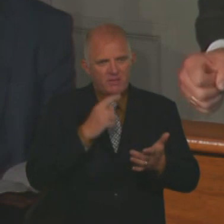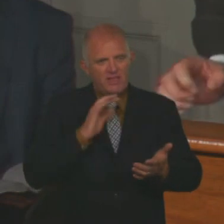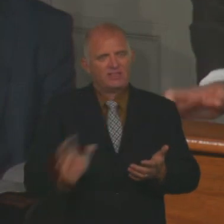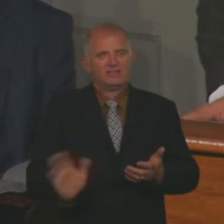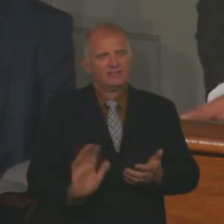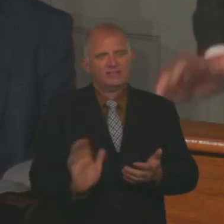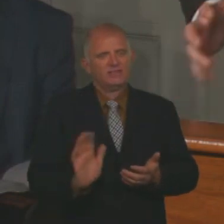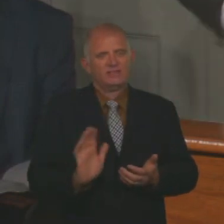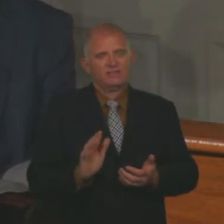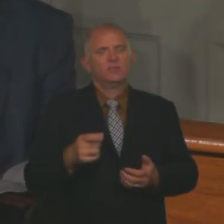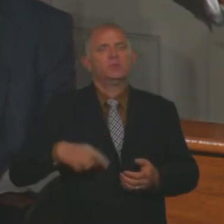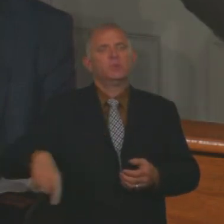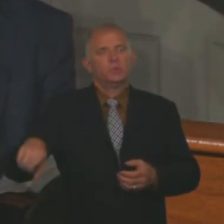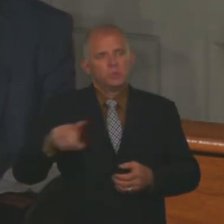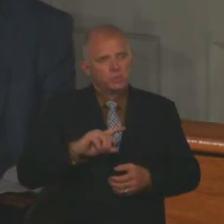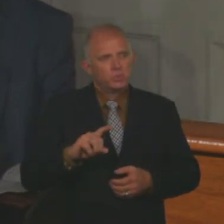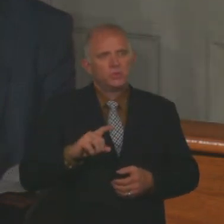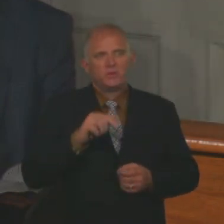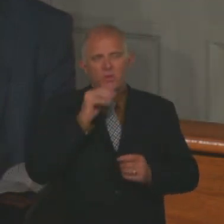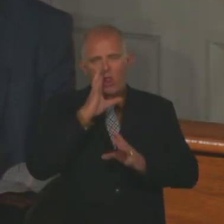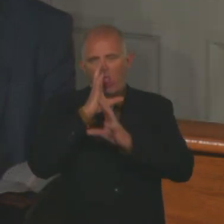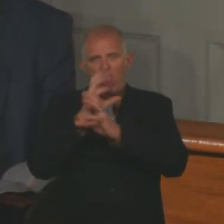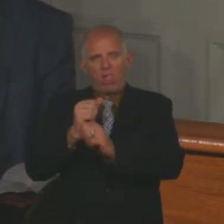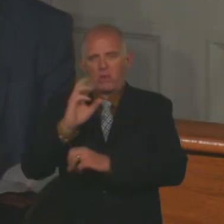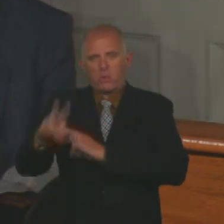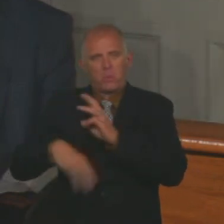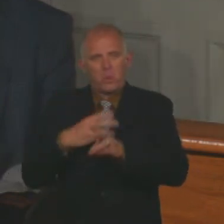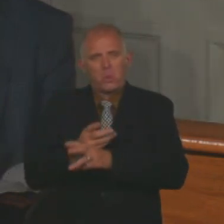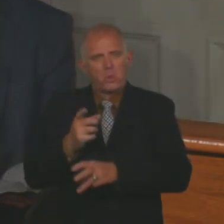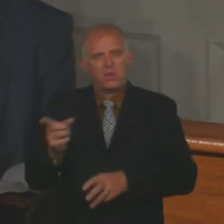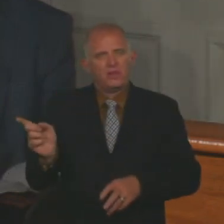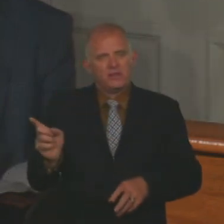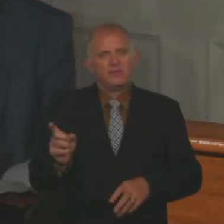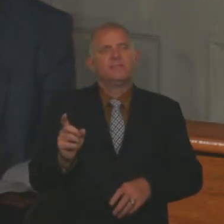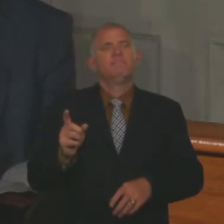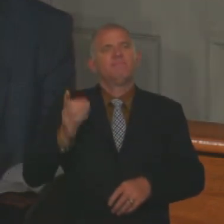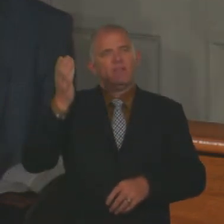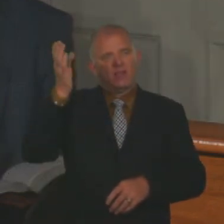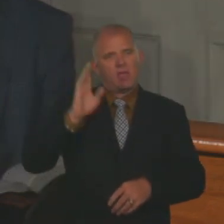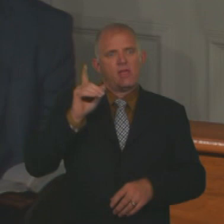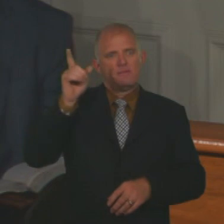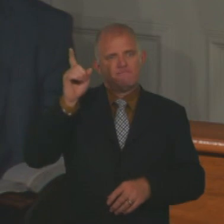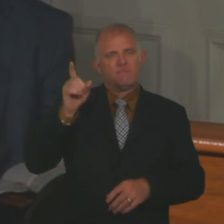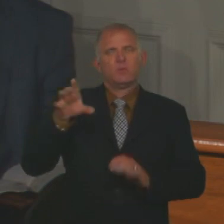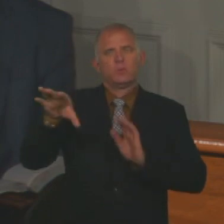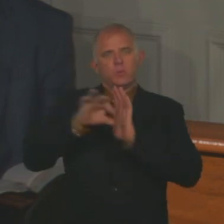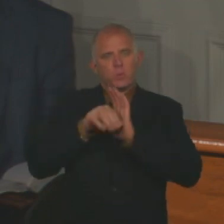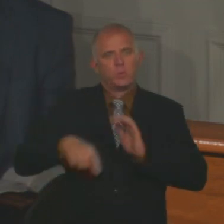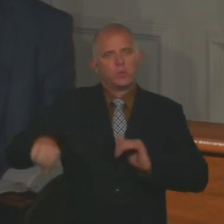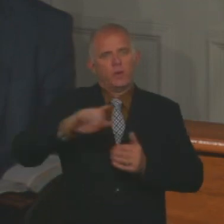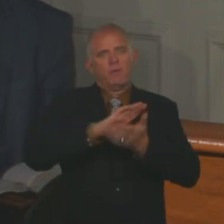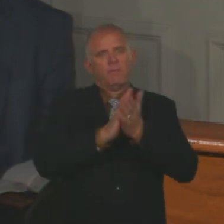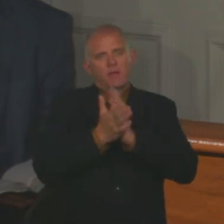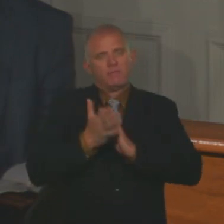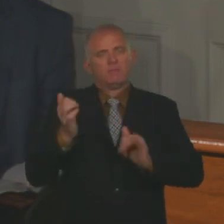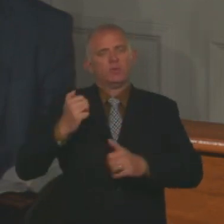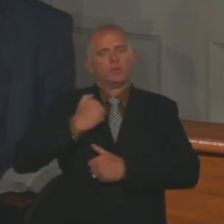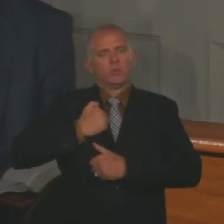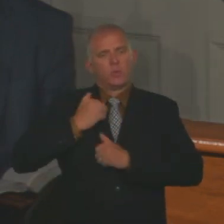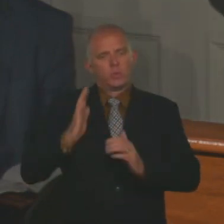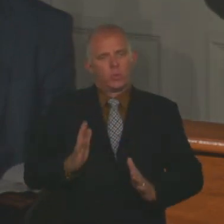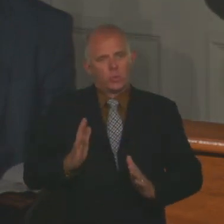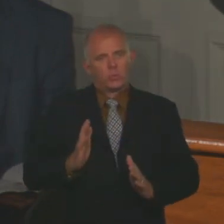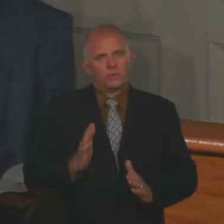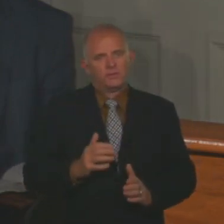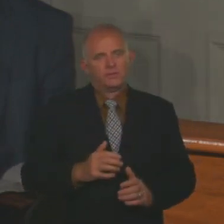hey, don't get entangled with the affairs of this life, but please Him who hath chosen you to be a soldier. I think many of you, God's